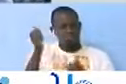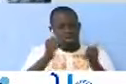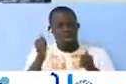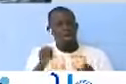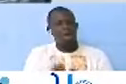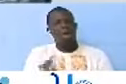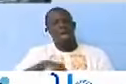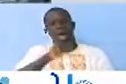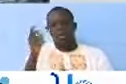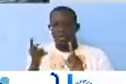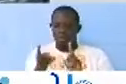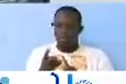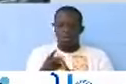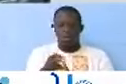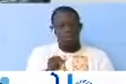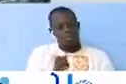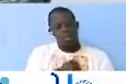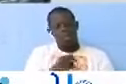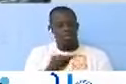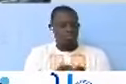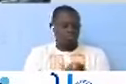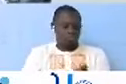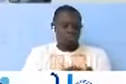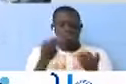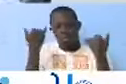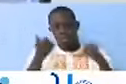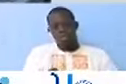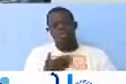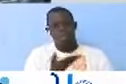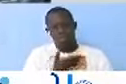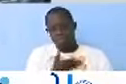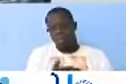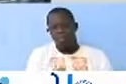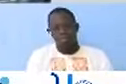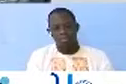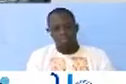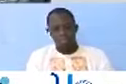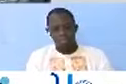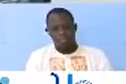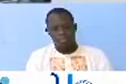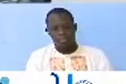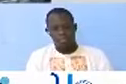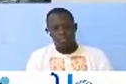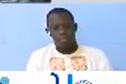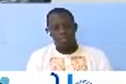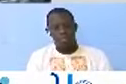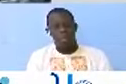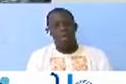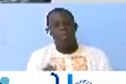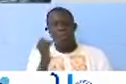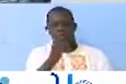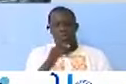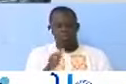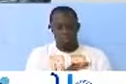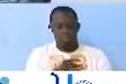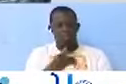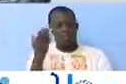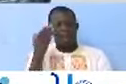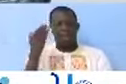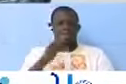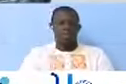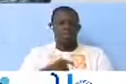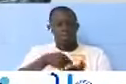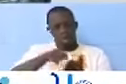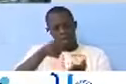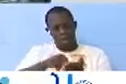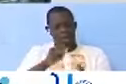And secondly, my sheep too, I will lose them. Because at that time, I had already